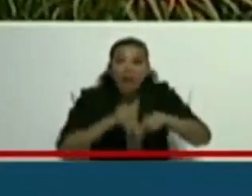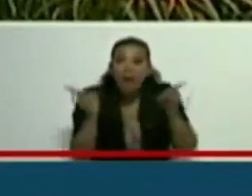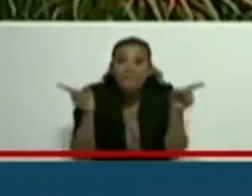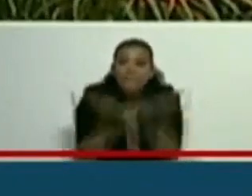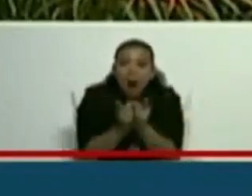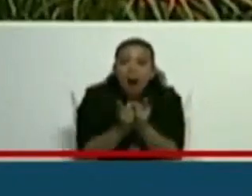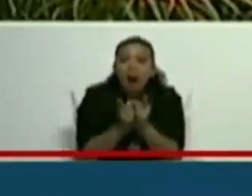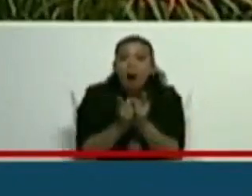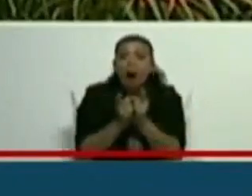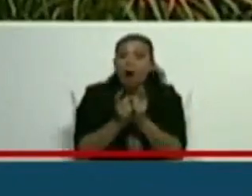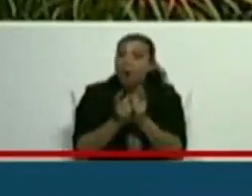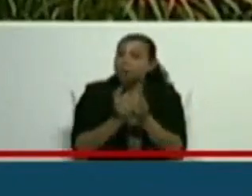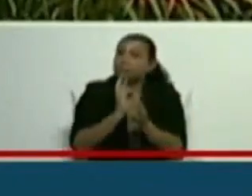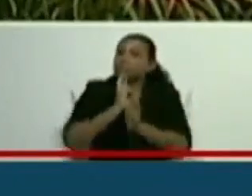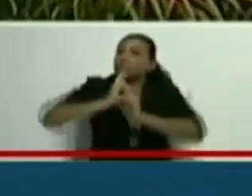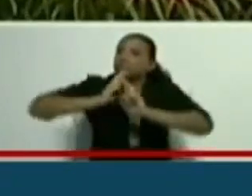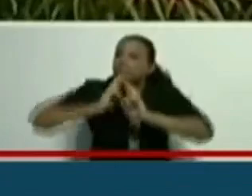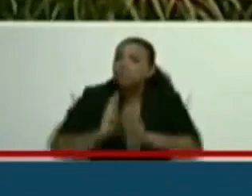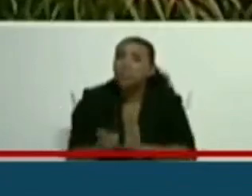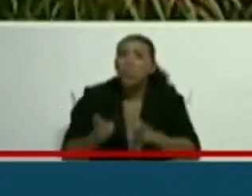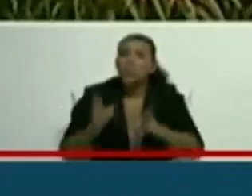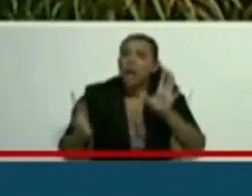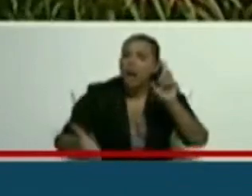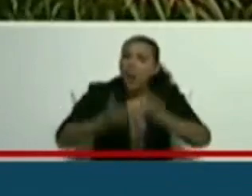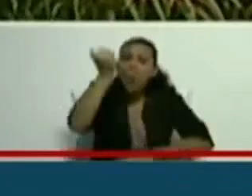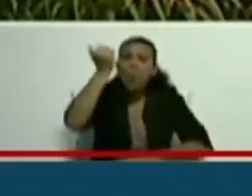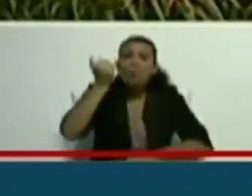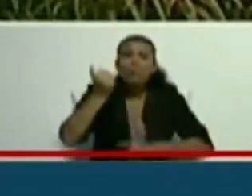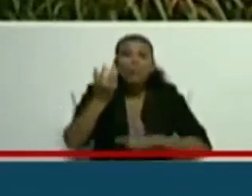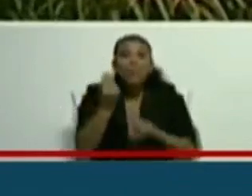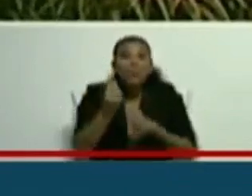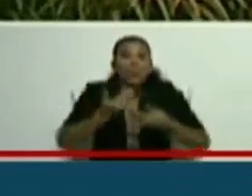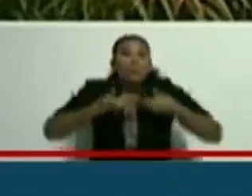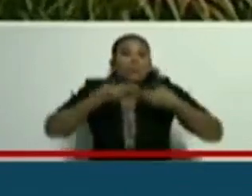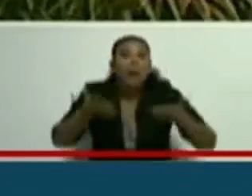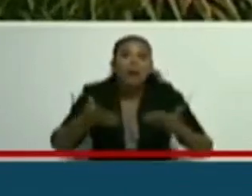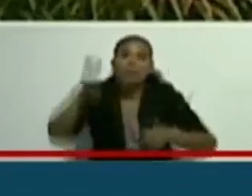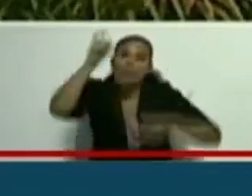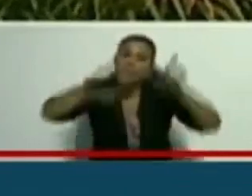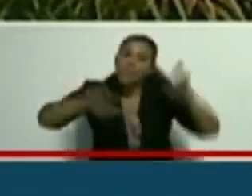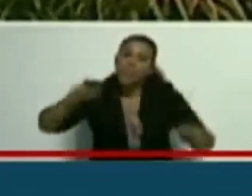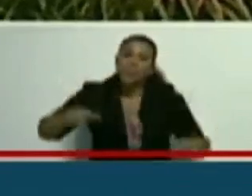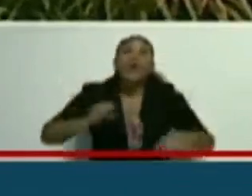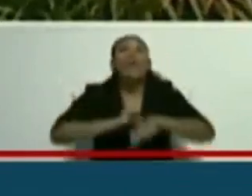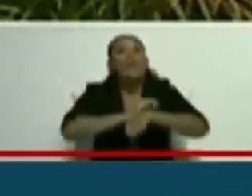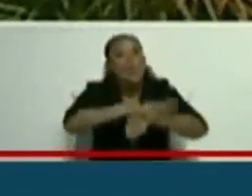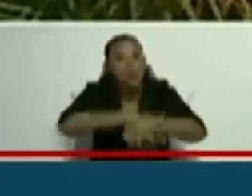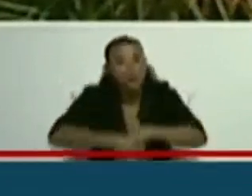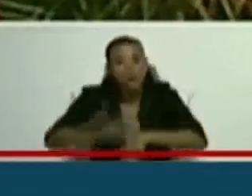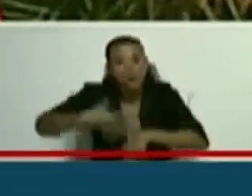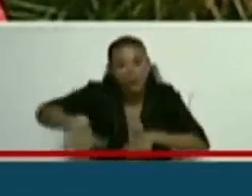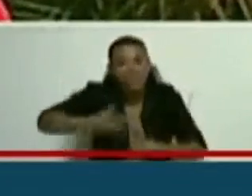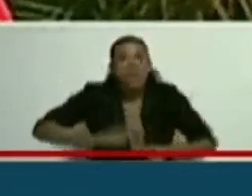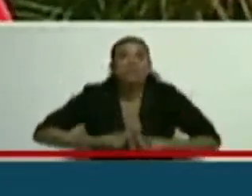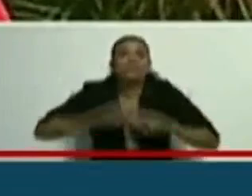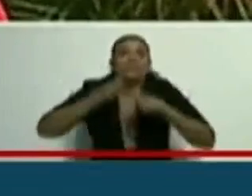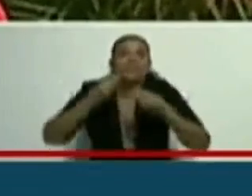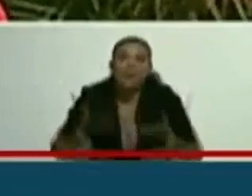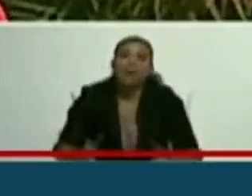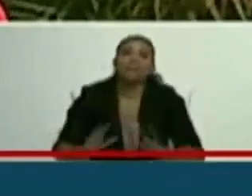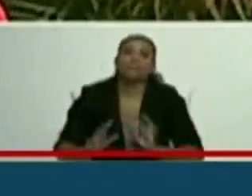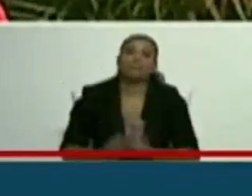in a such a short time had achieved so much for so many countries and for so many